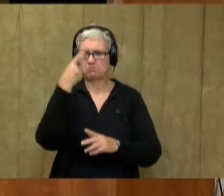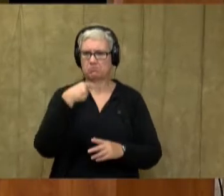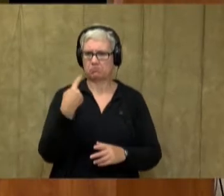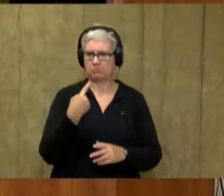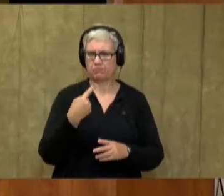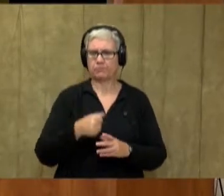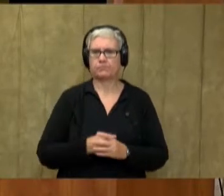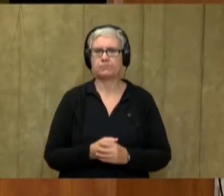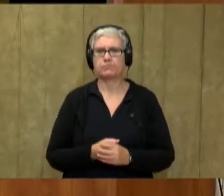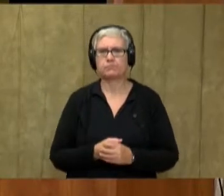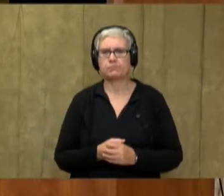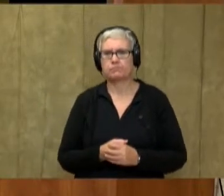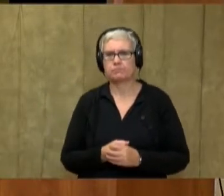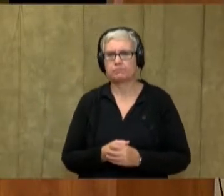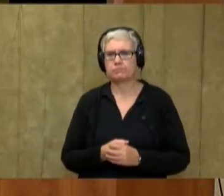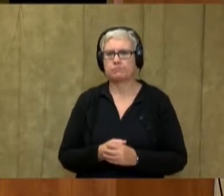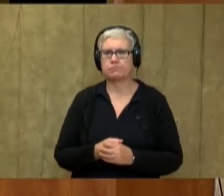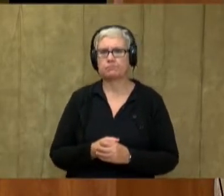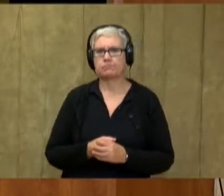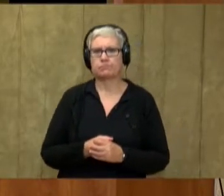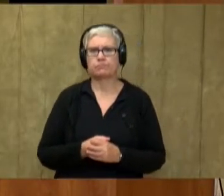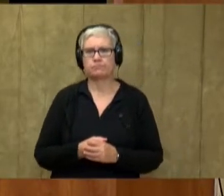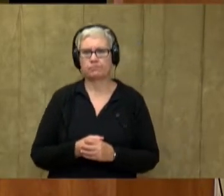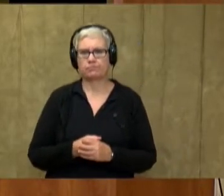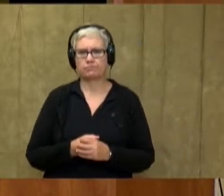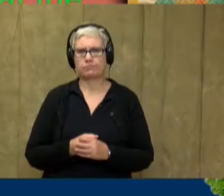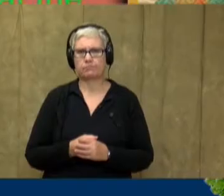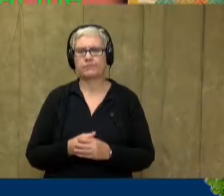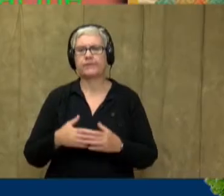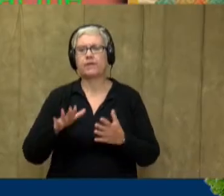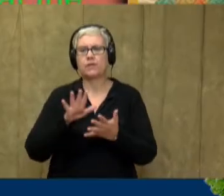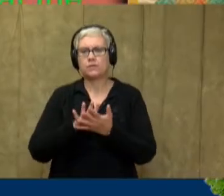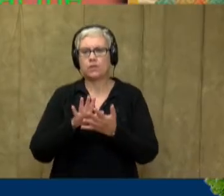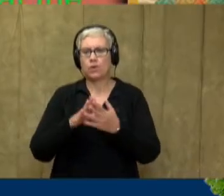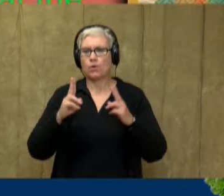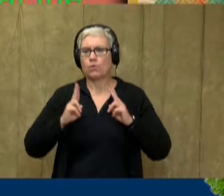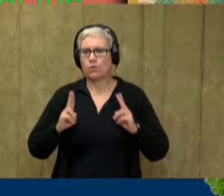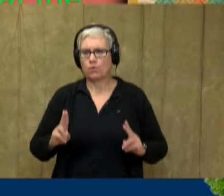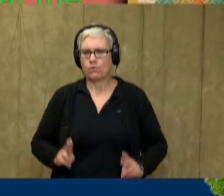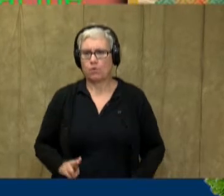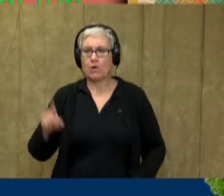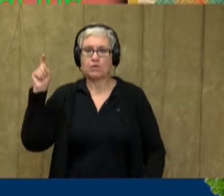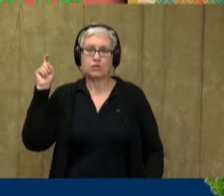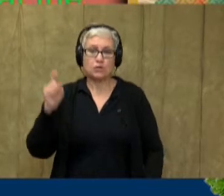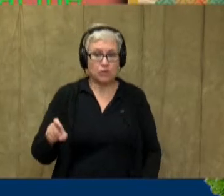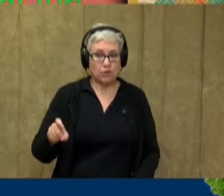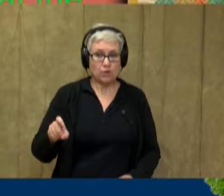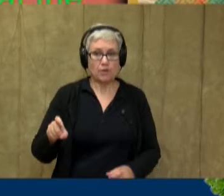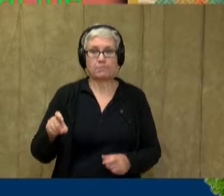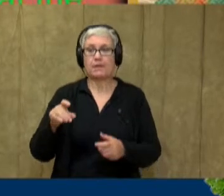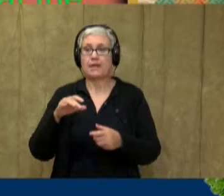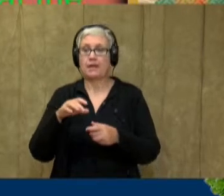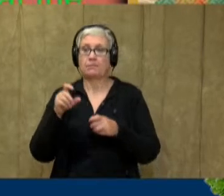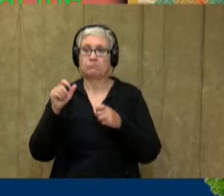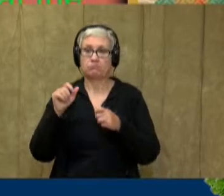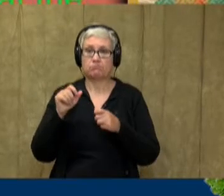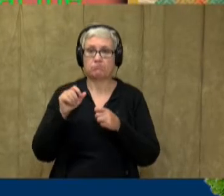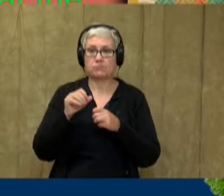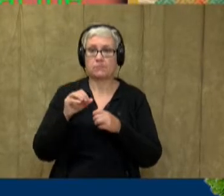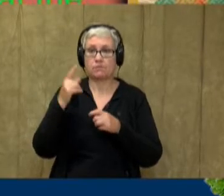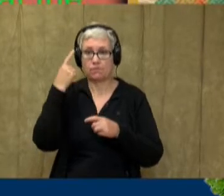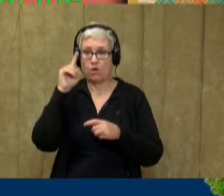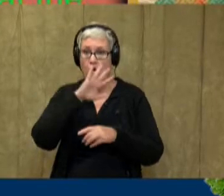Let's read together. Follow along. School uniforms should be mandatory for all students for a number of